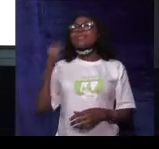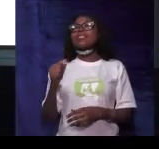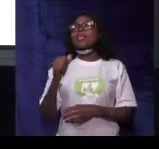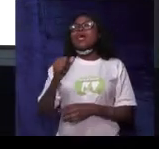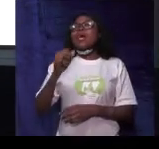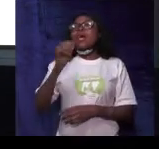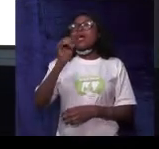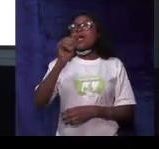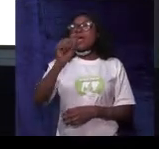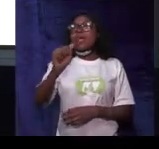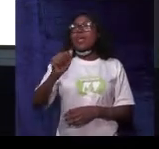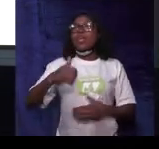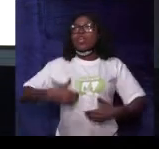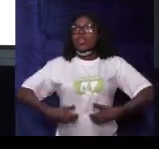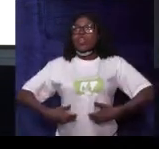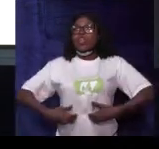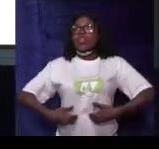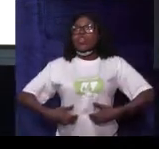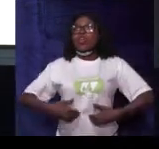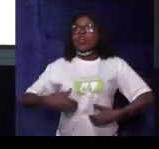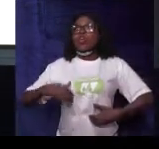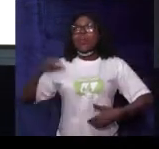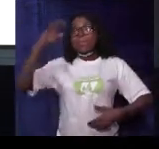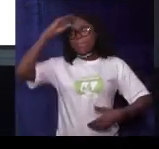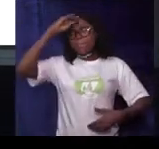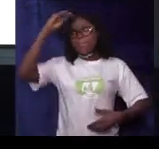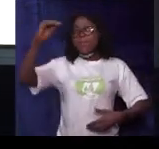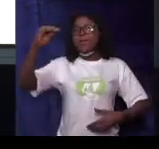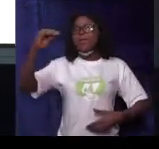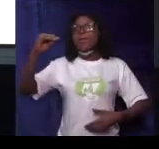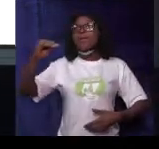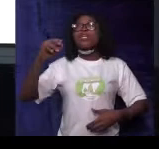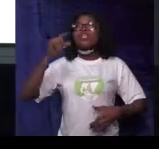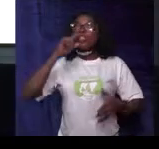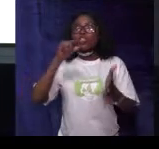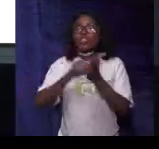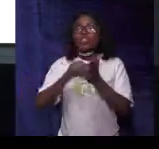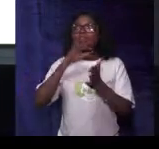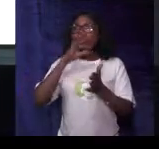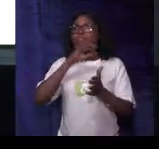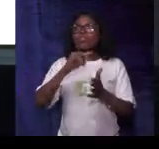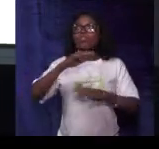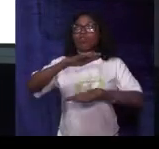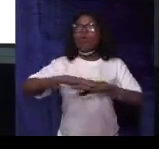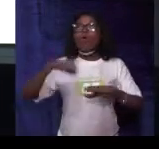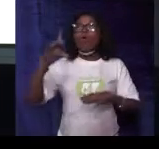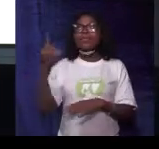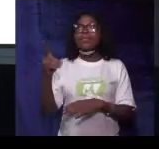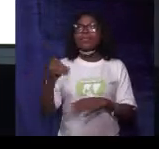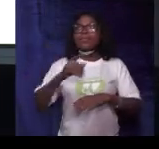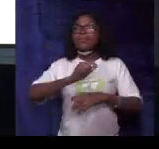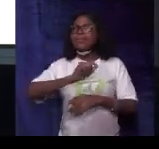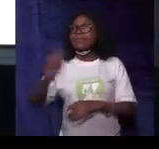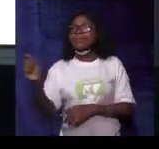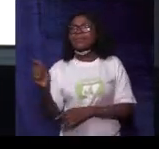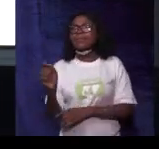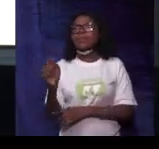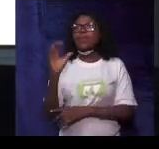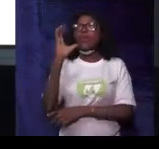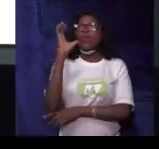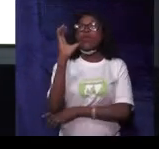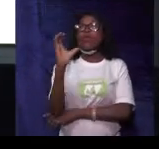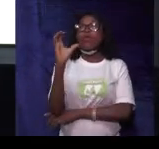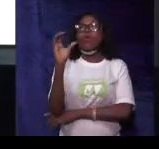agricultural science, a young male chicken is called dash. A young male chicken is called